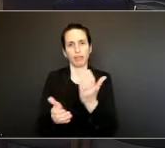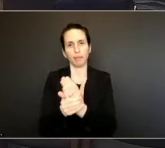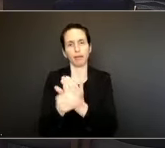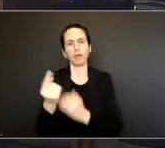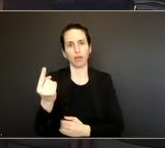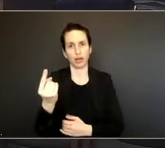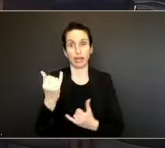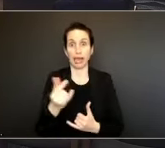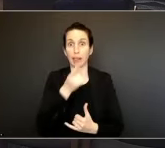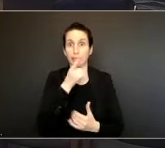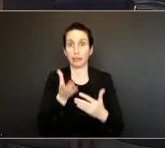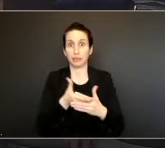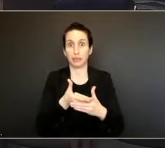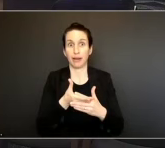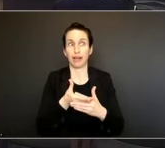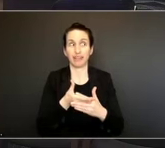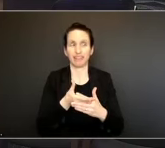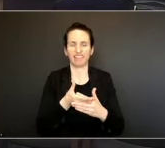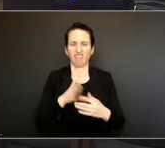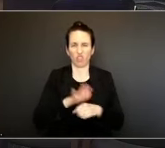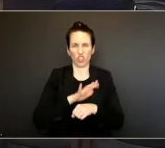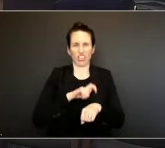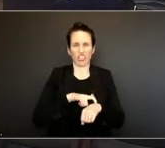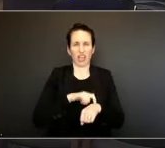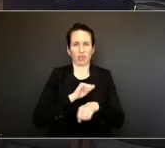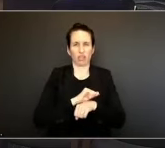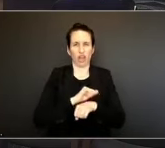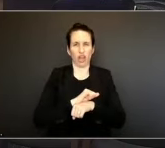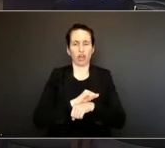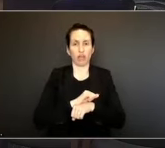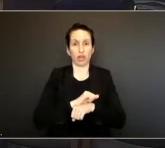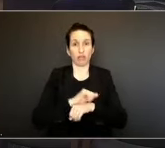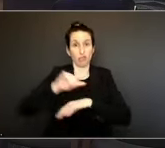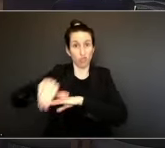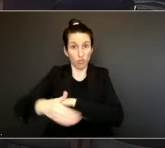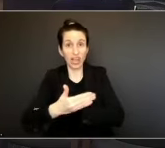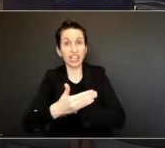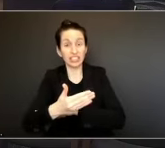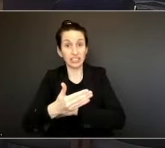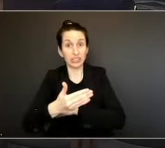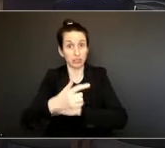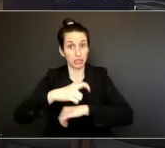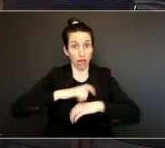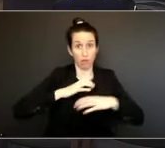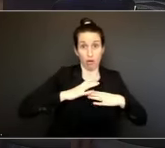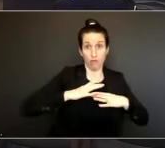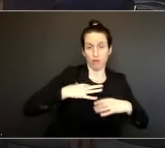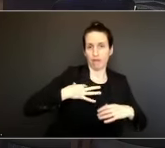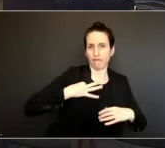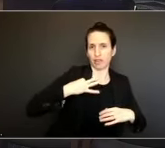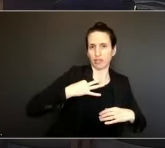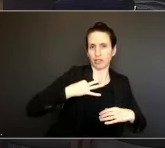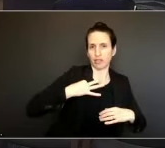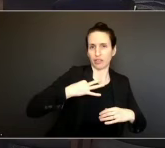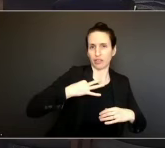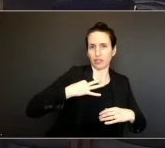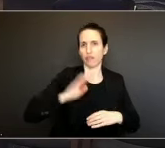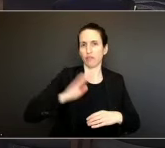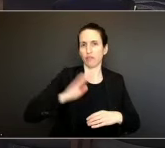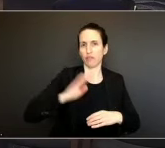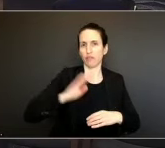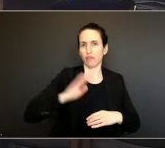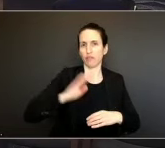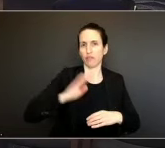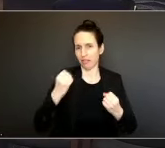lunch break right now for my full-time day job, but during my nights and free time, I volunteer on the board of the Oregon Mental Health Consumers